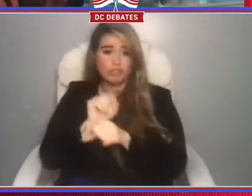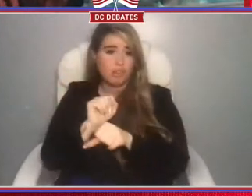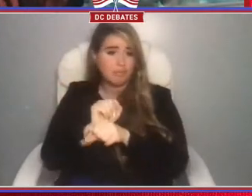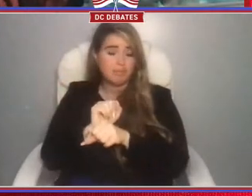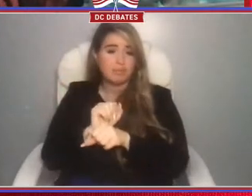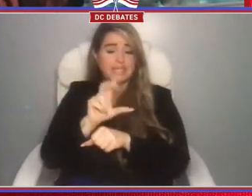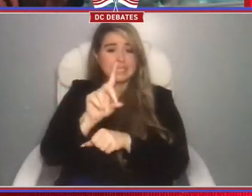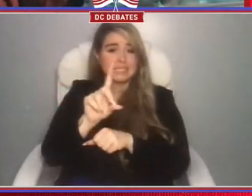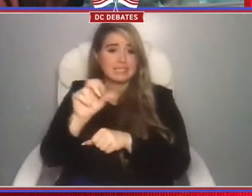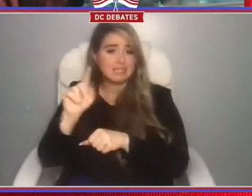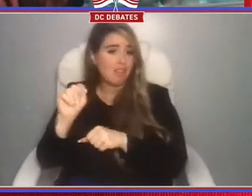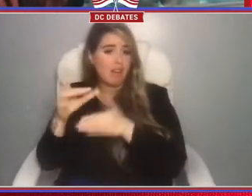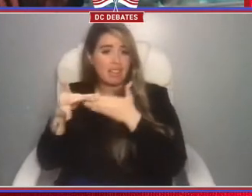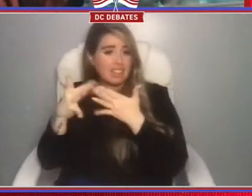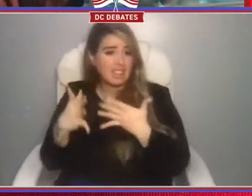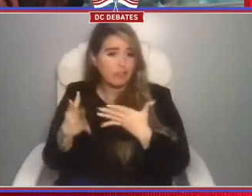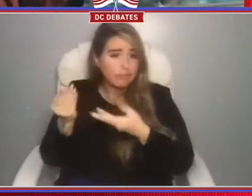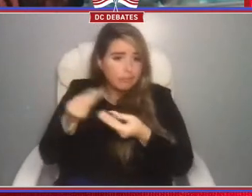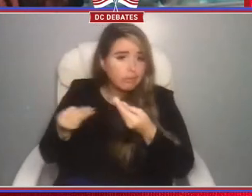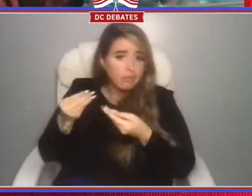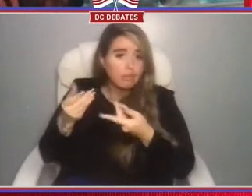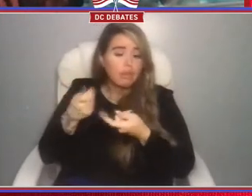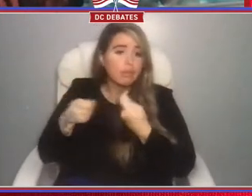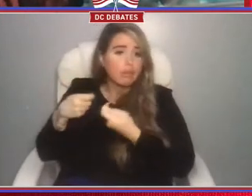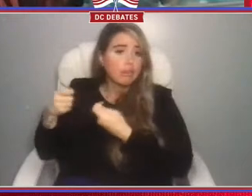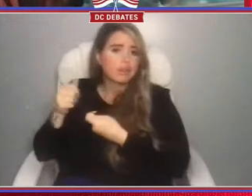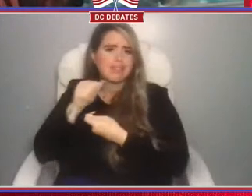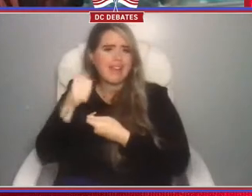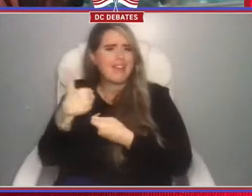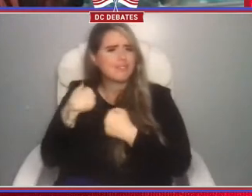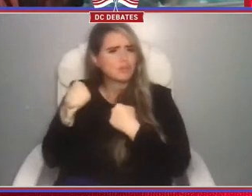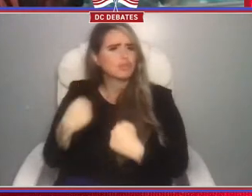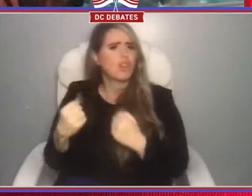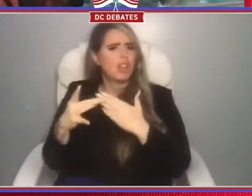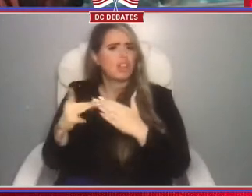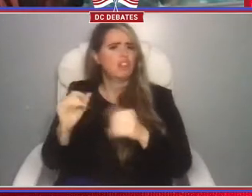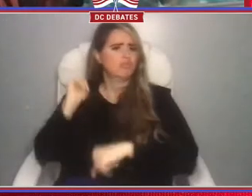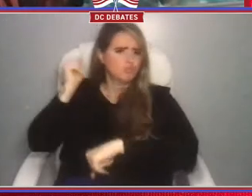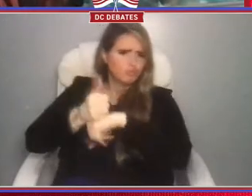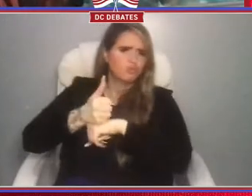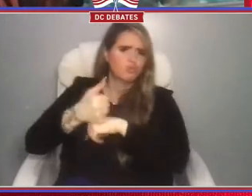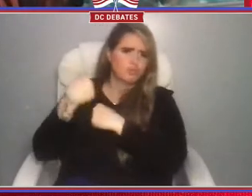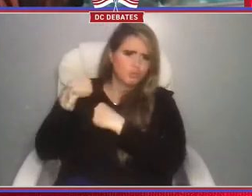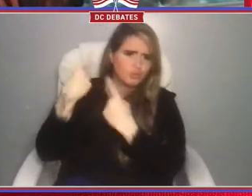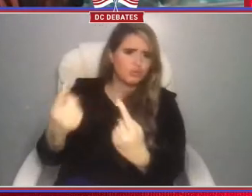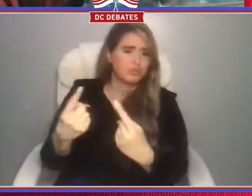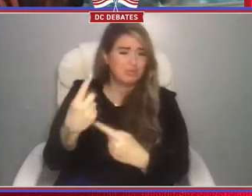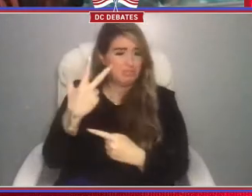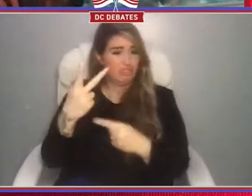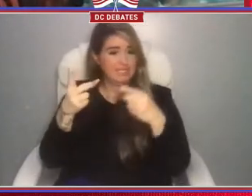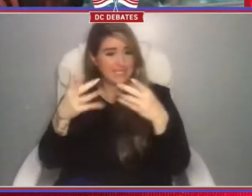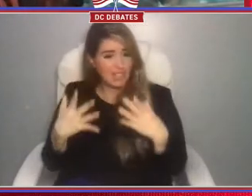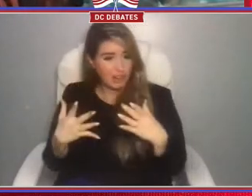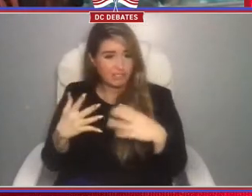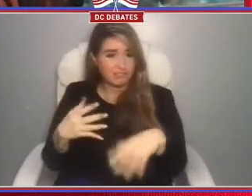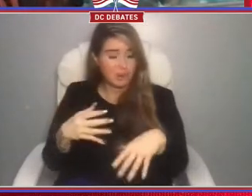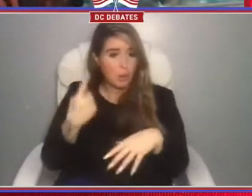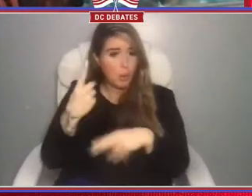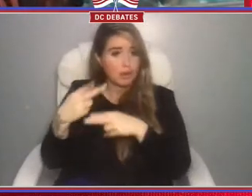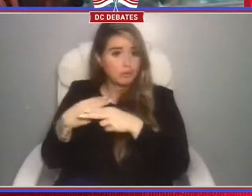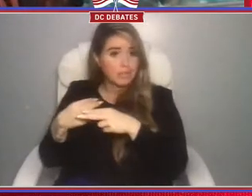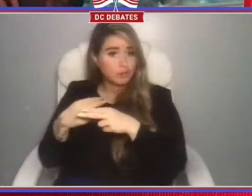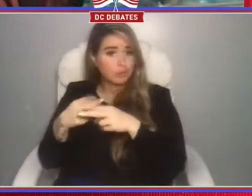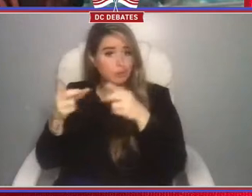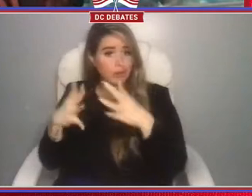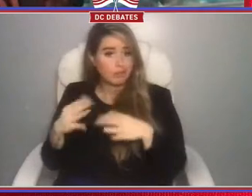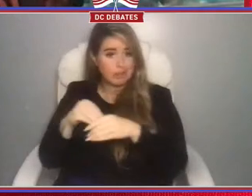a strong vision to increase public safety in the district with three directors and one interim director in 5 years. Thank you,